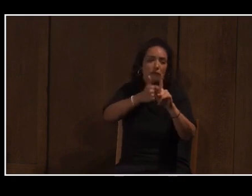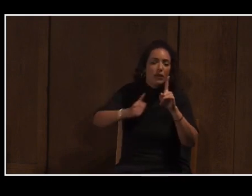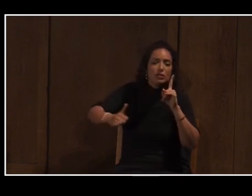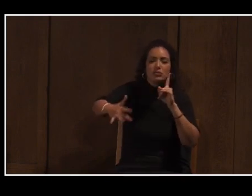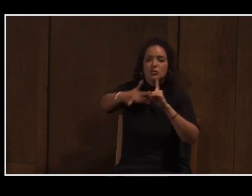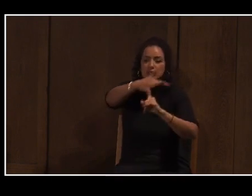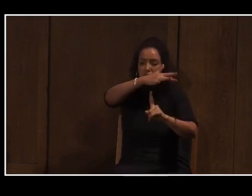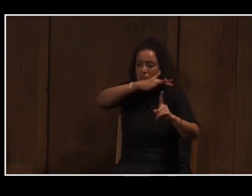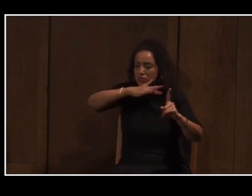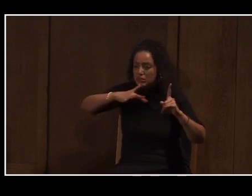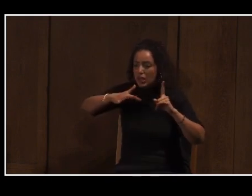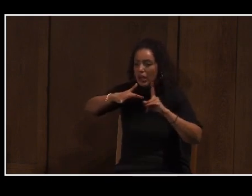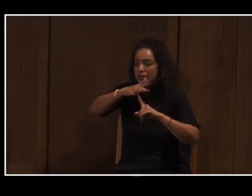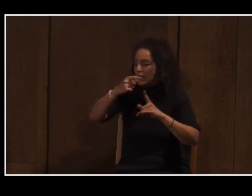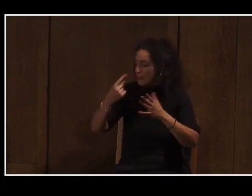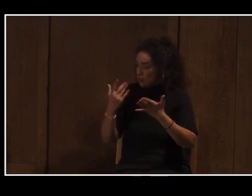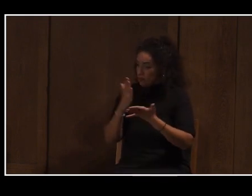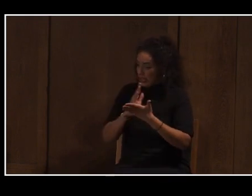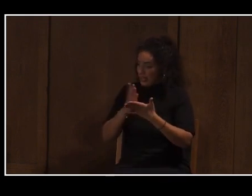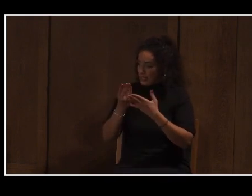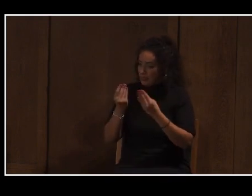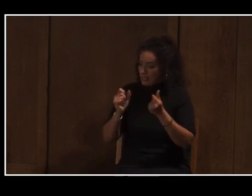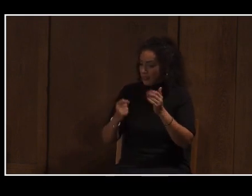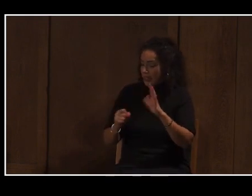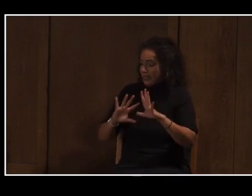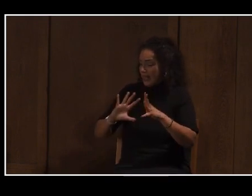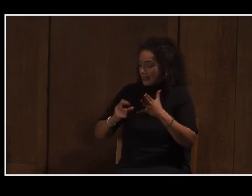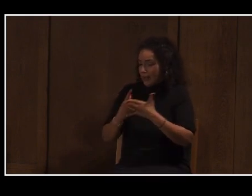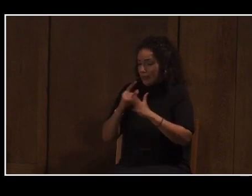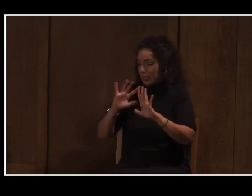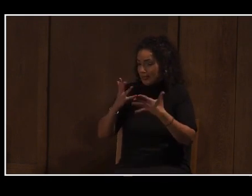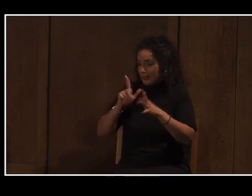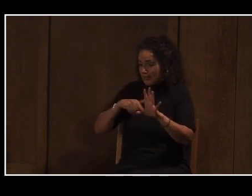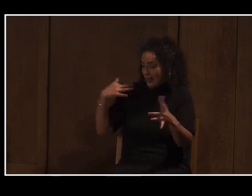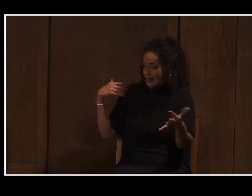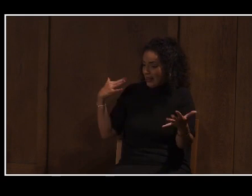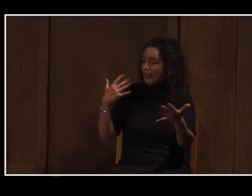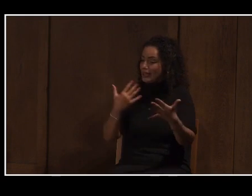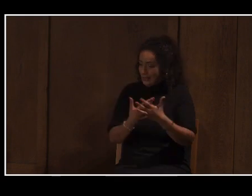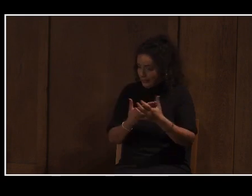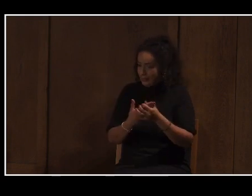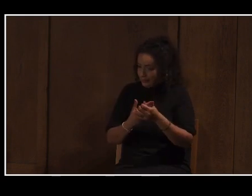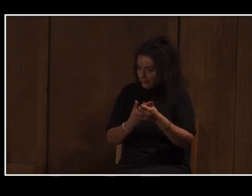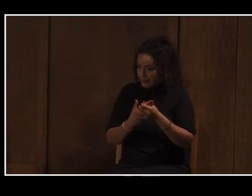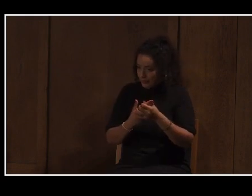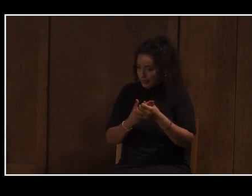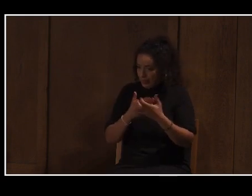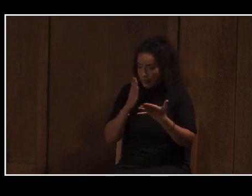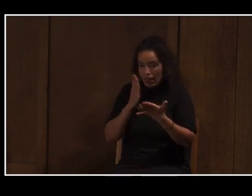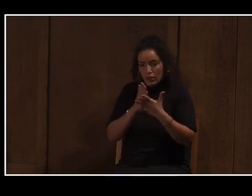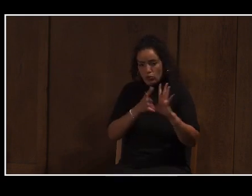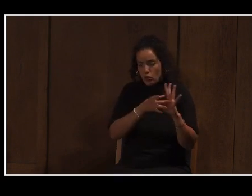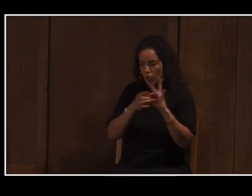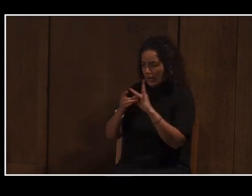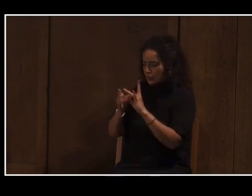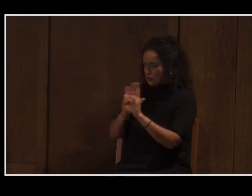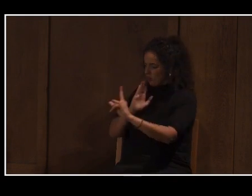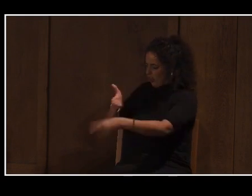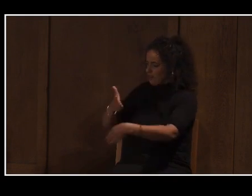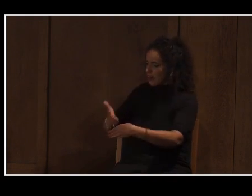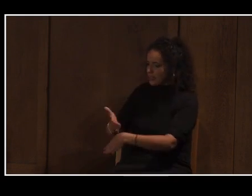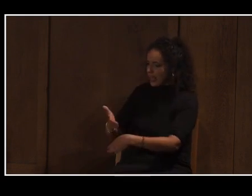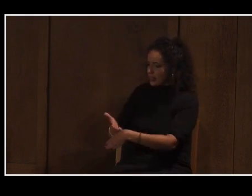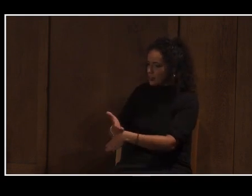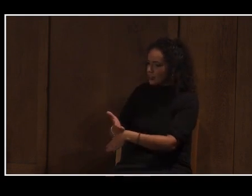appeared maybe within the last 10 years. Patting themselves on the back for doing direct action when direct action isn't even direct. You're